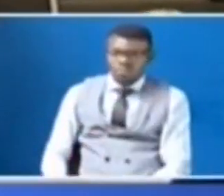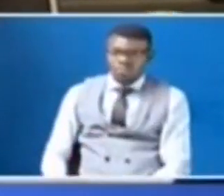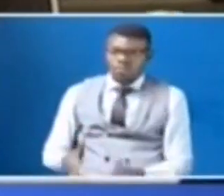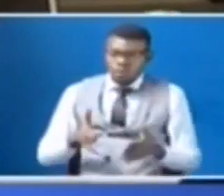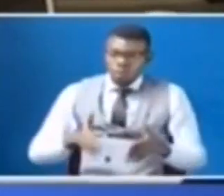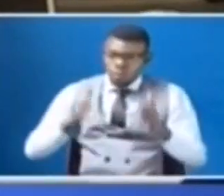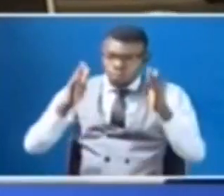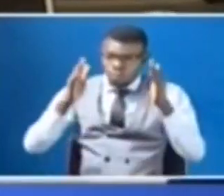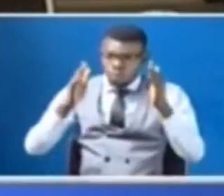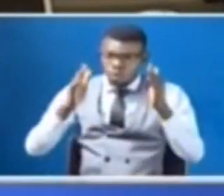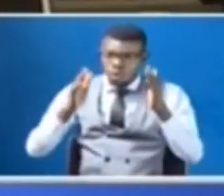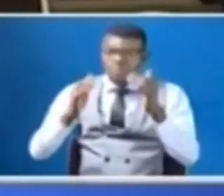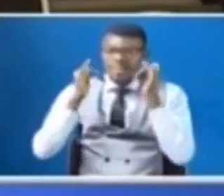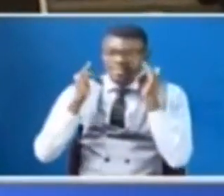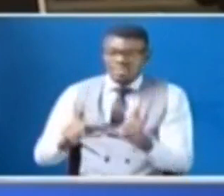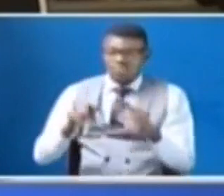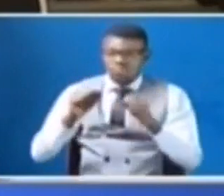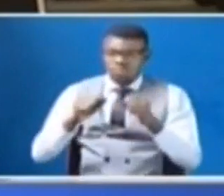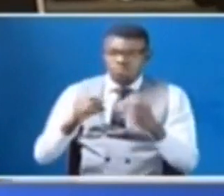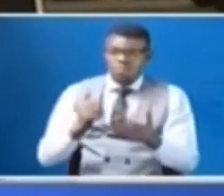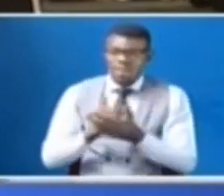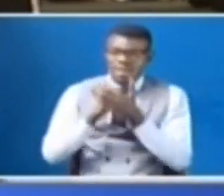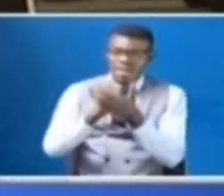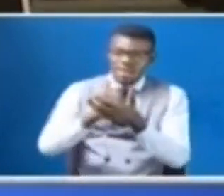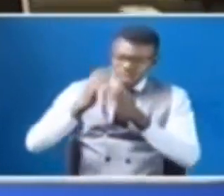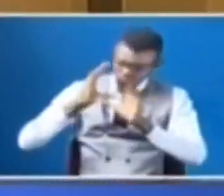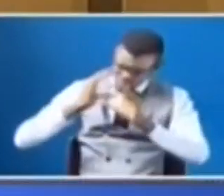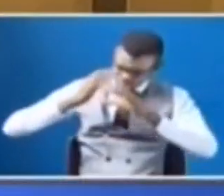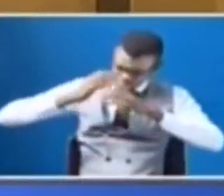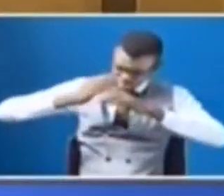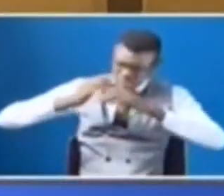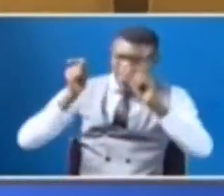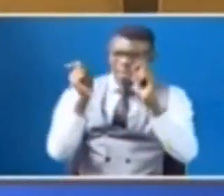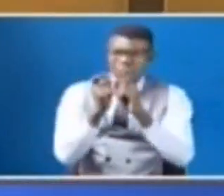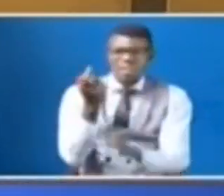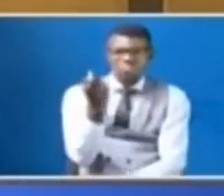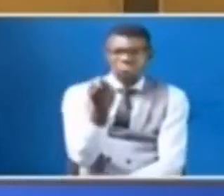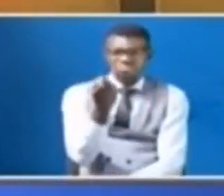capable of giving high radiation doses with minimal side effects.